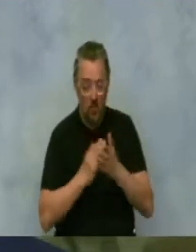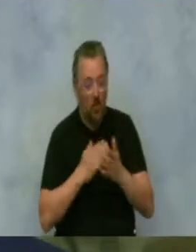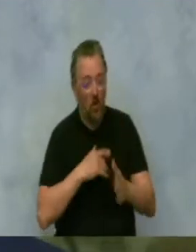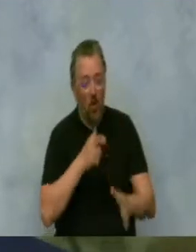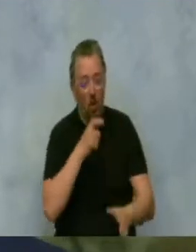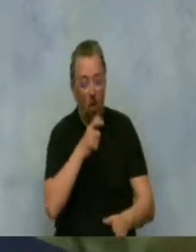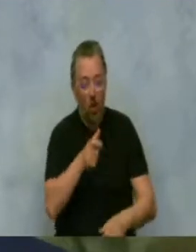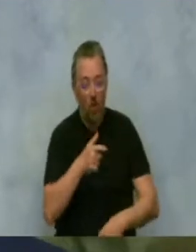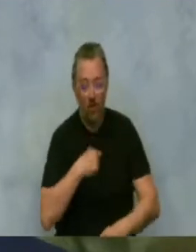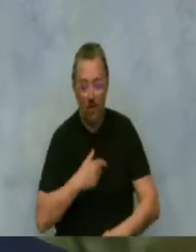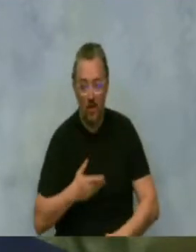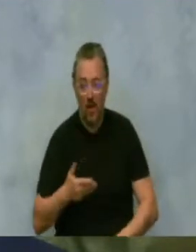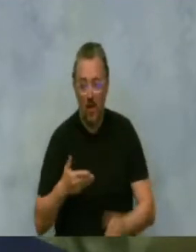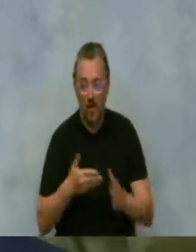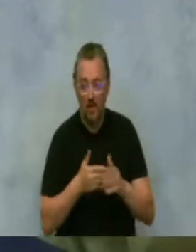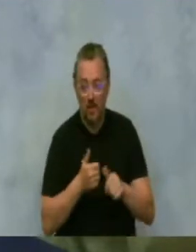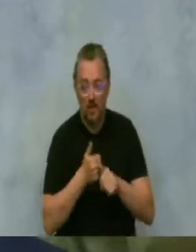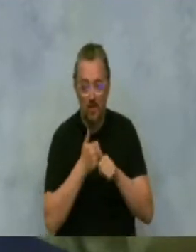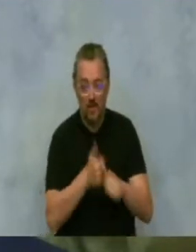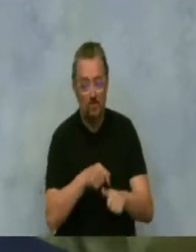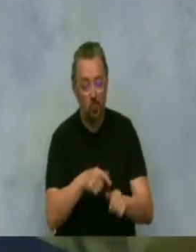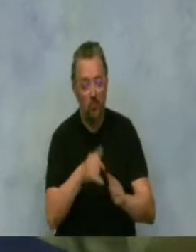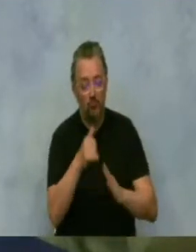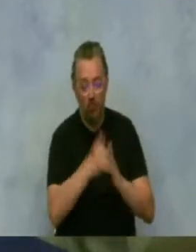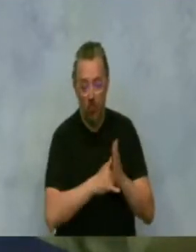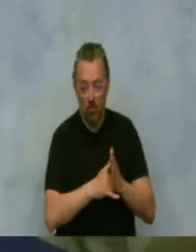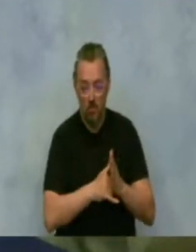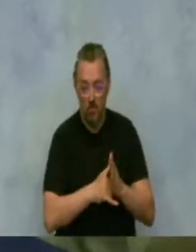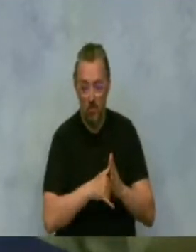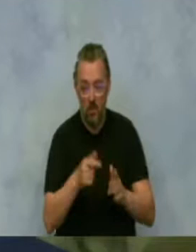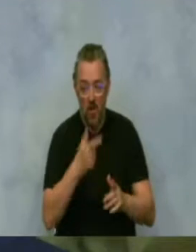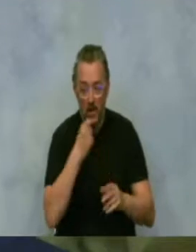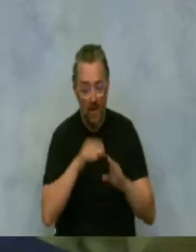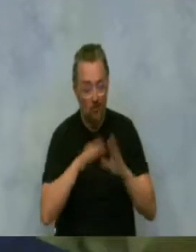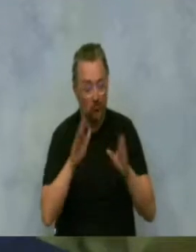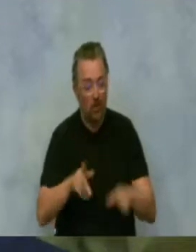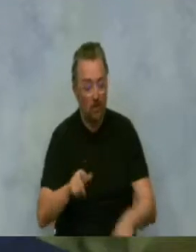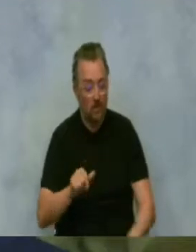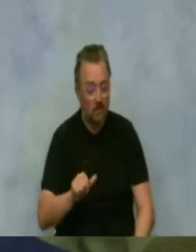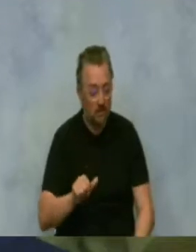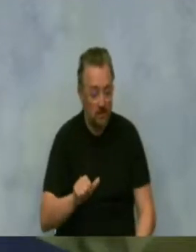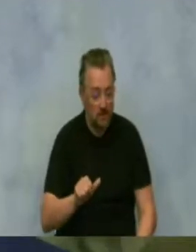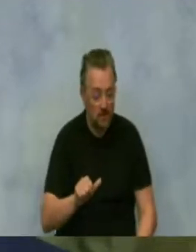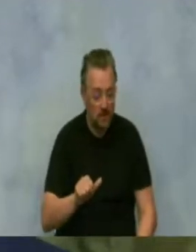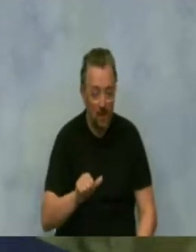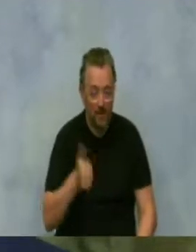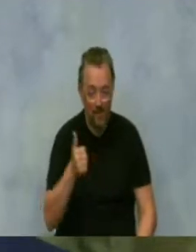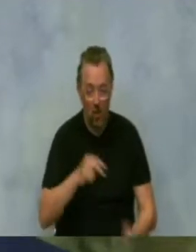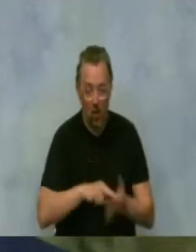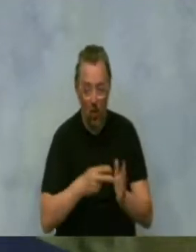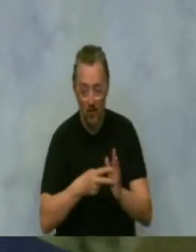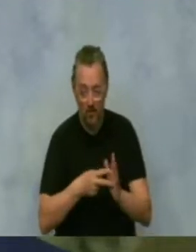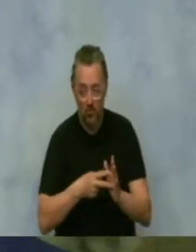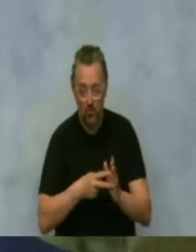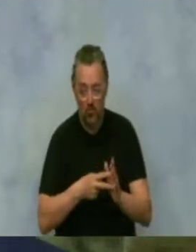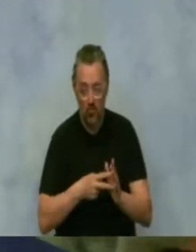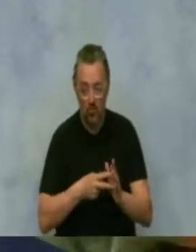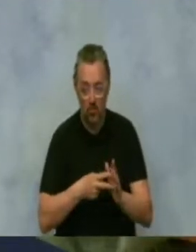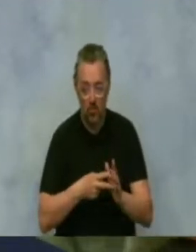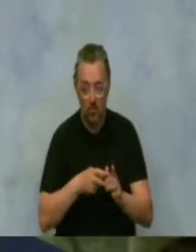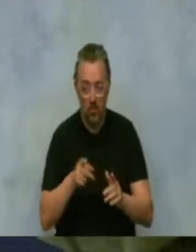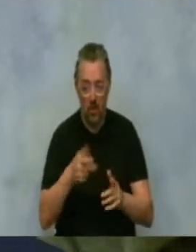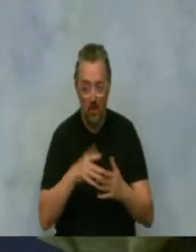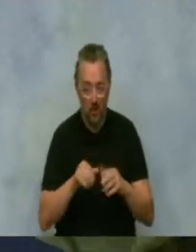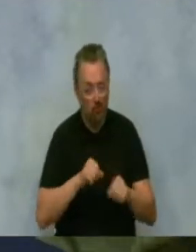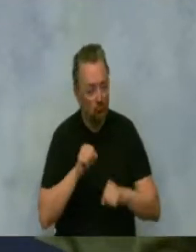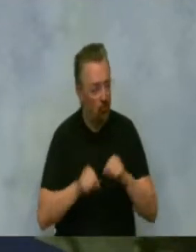want to add support to this report. It's the Men's Shed's a really good organisation in the town, and they've been struggling a bit